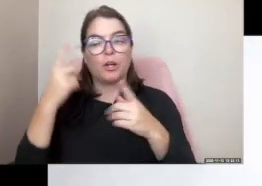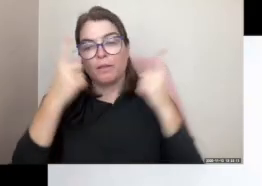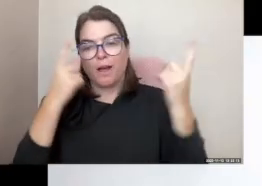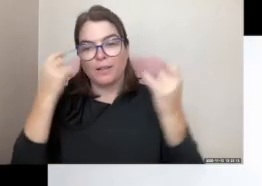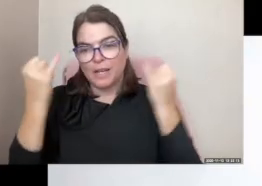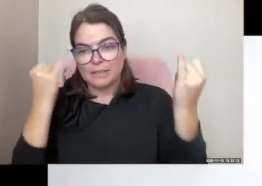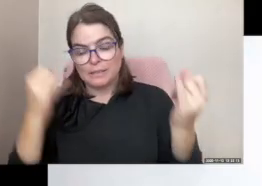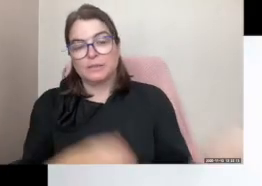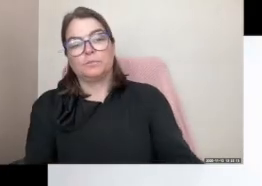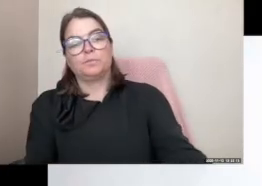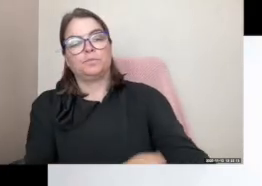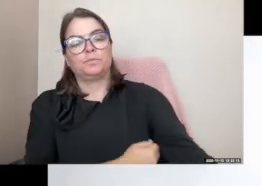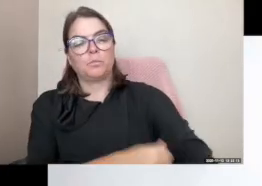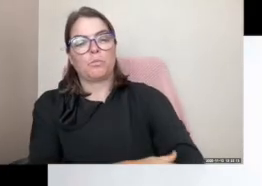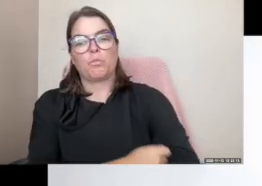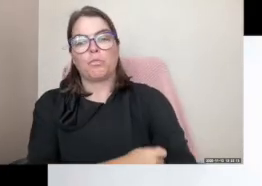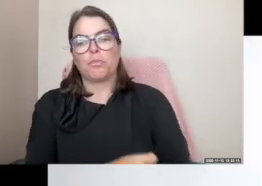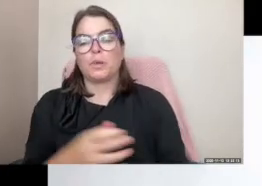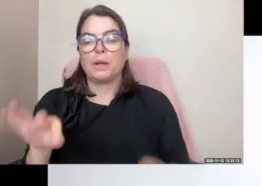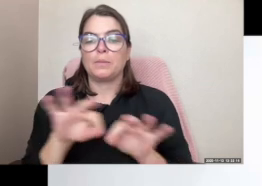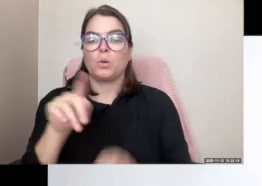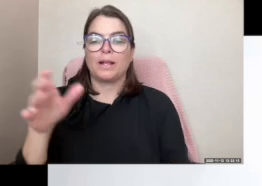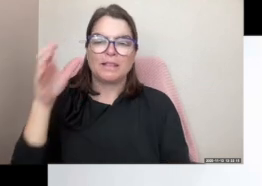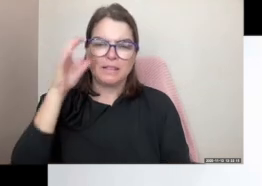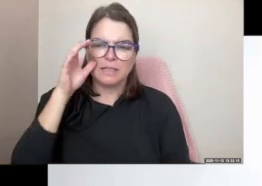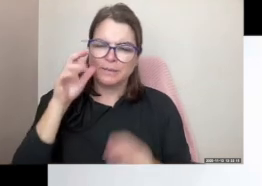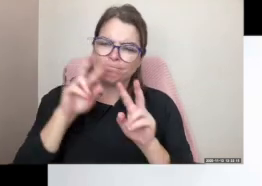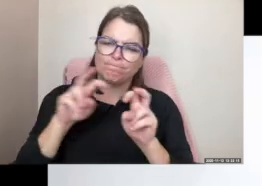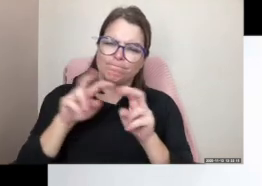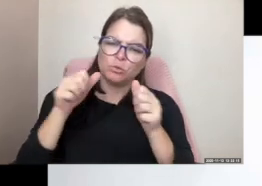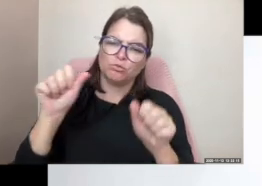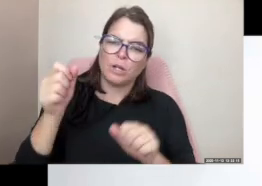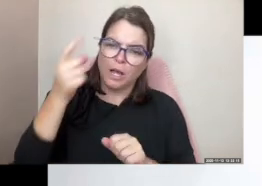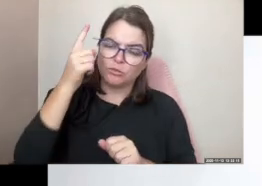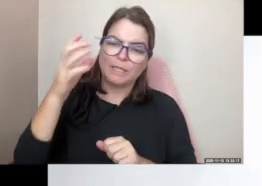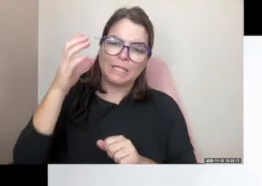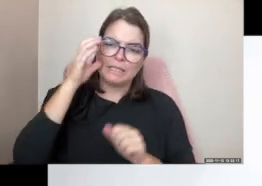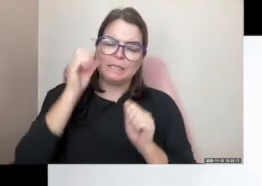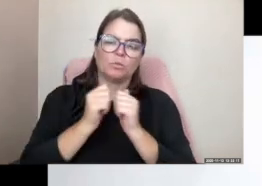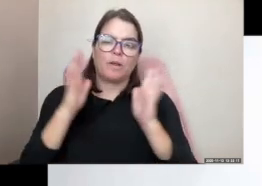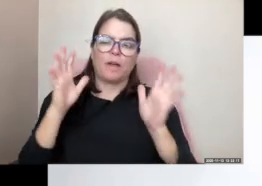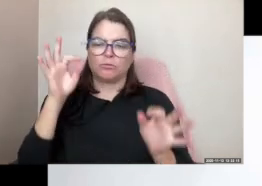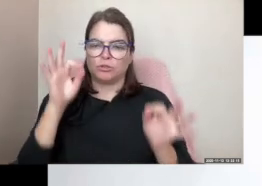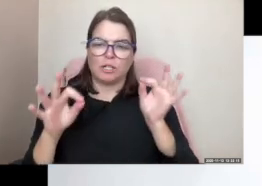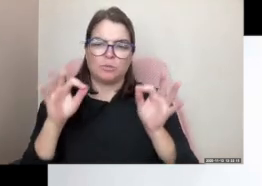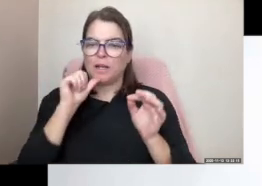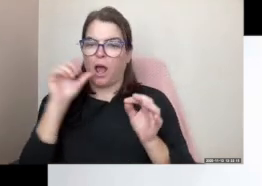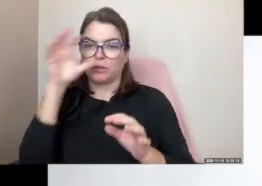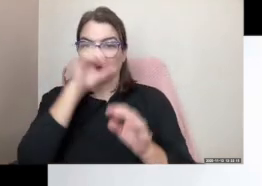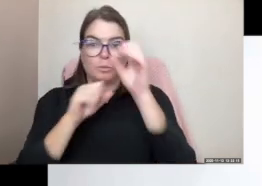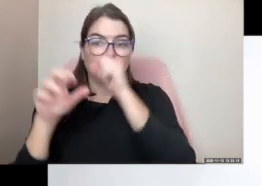Not everybody is as comfortable speaking, so we want to make sure that everybody has an opportunity to share their thoughts and